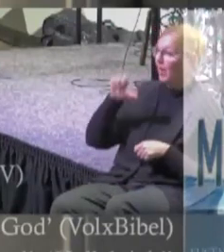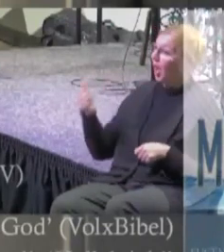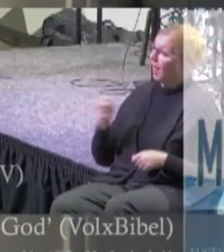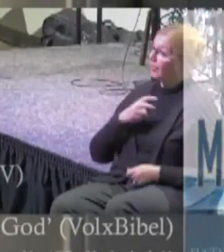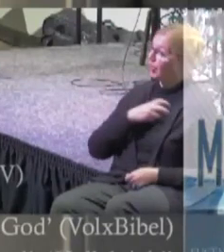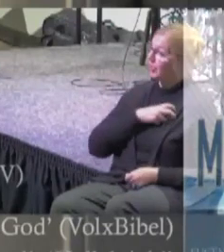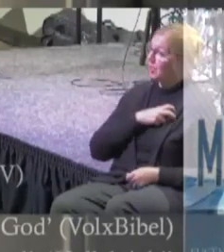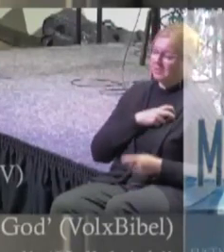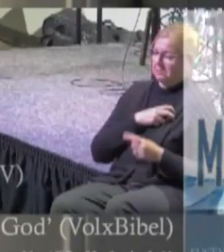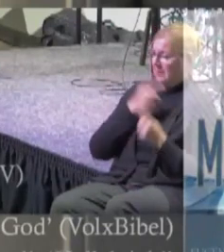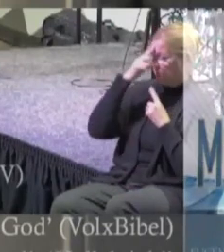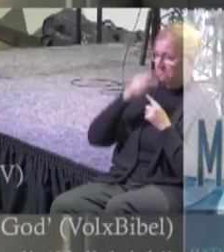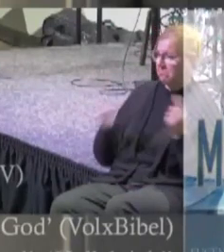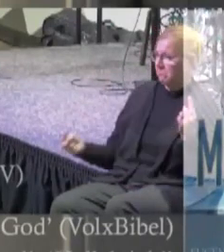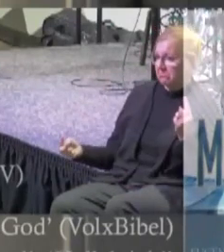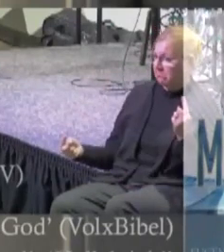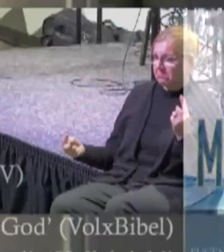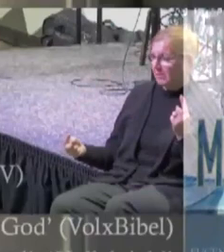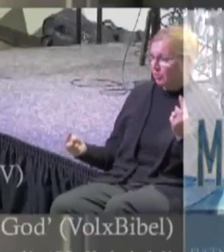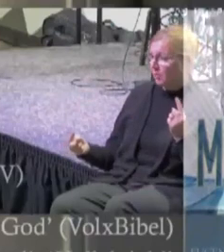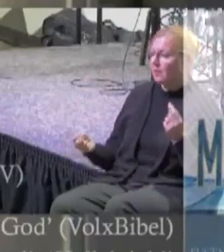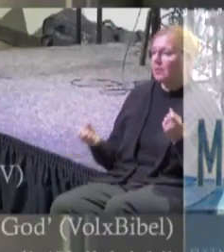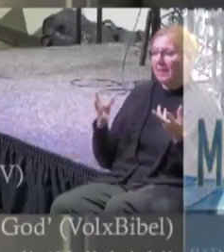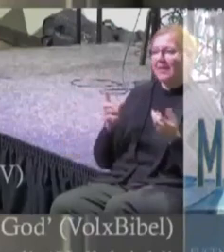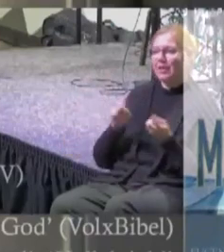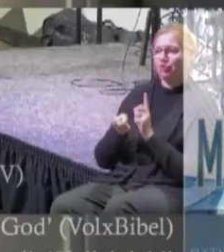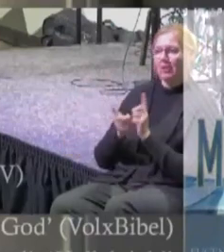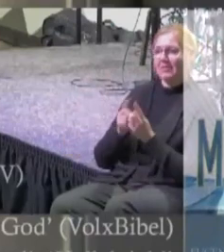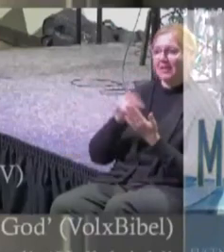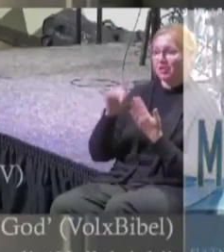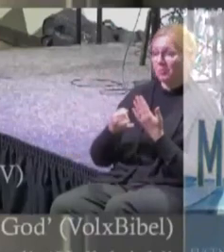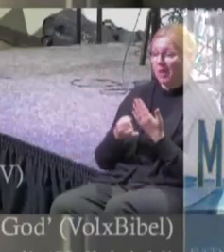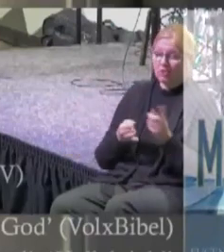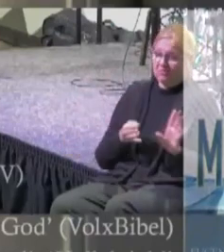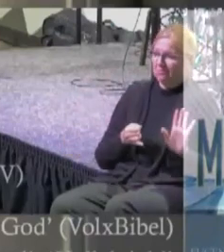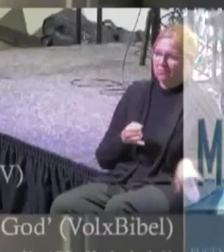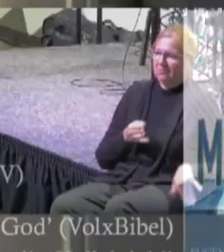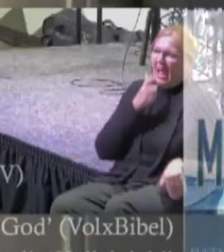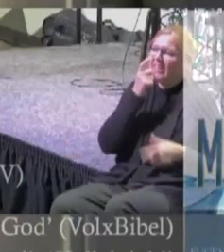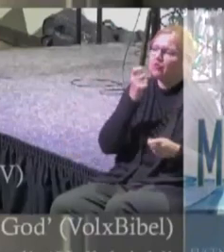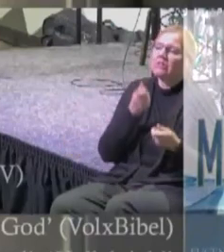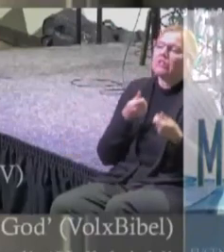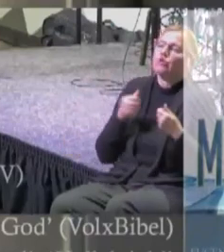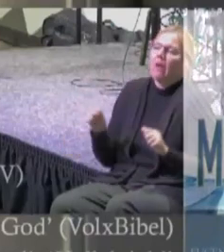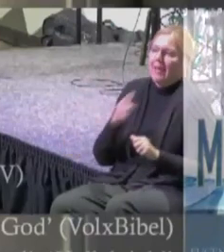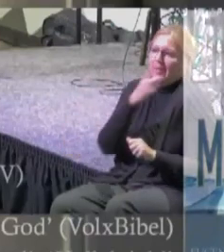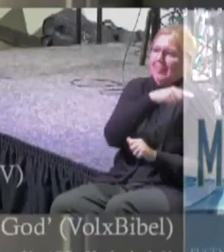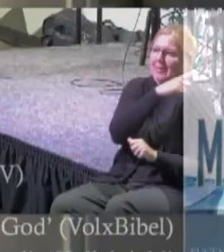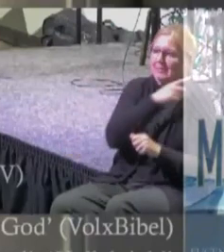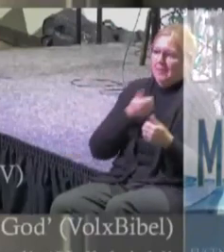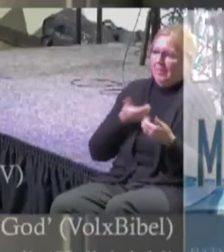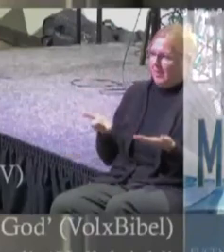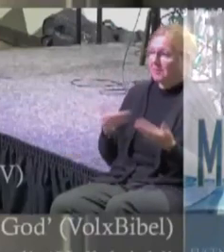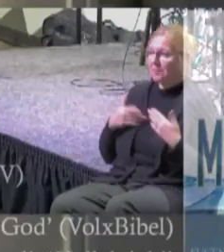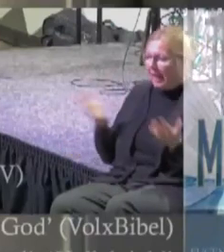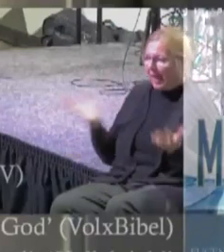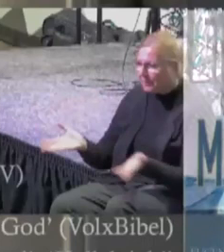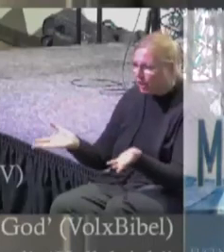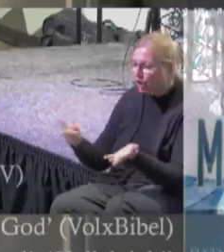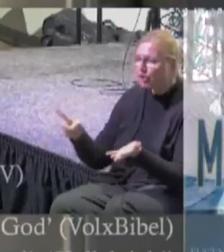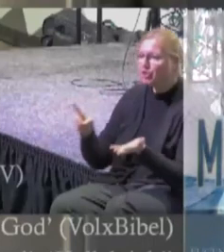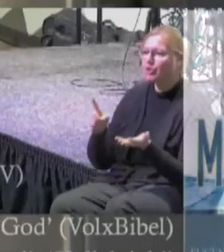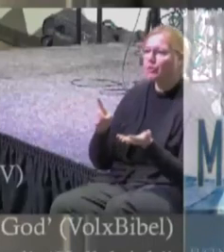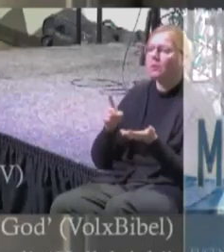not agree. And many translation projects may not be interested in trying these things. But I am urging that we should at very least